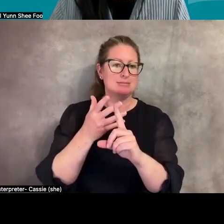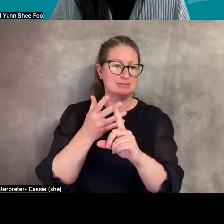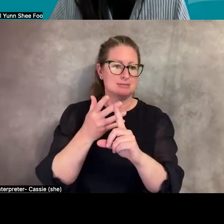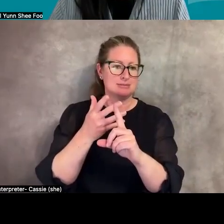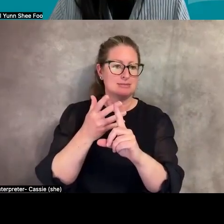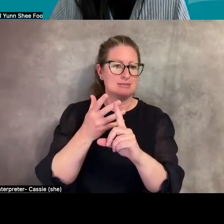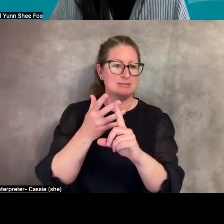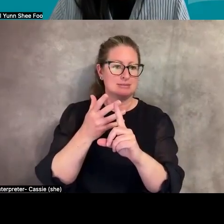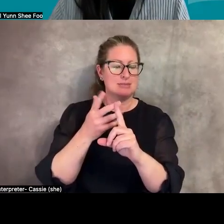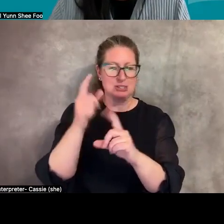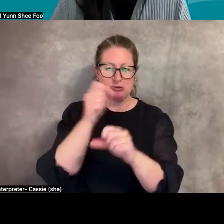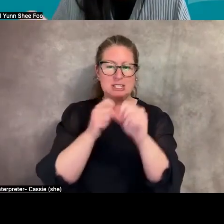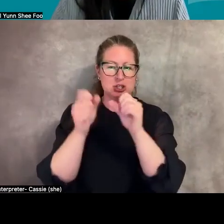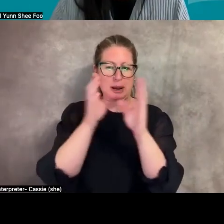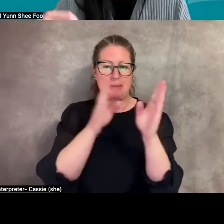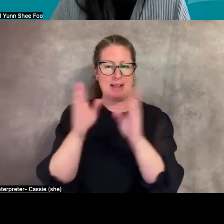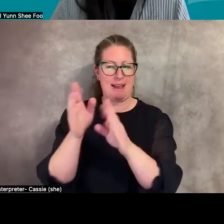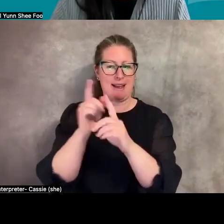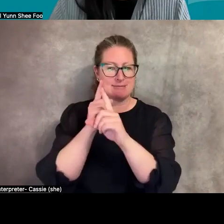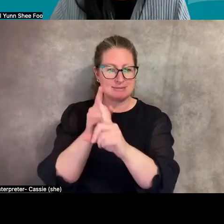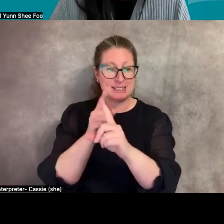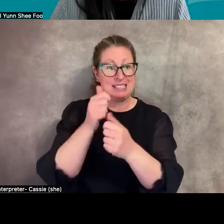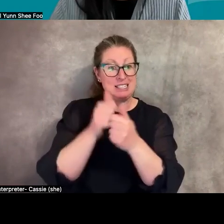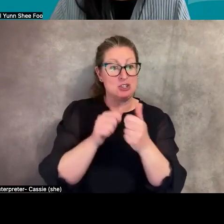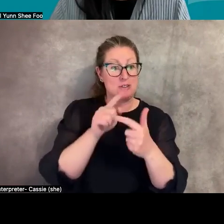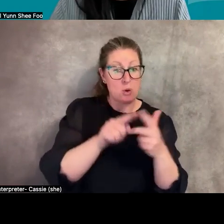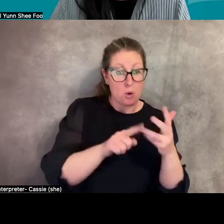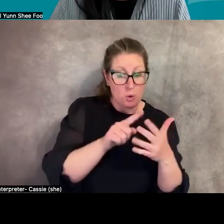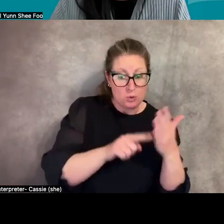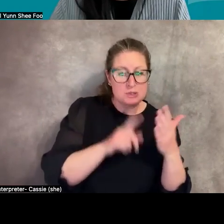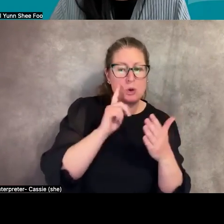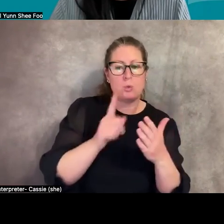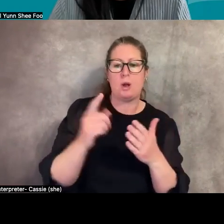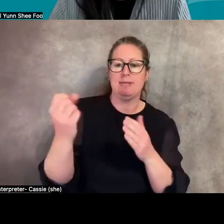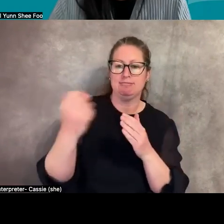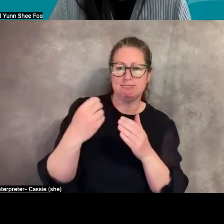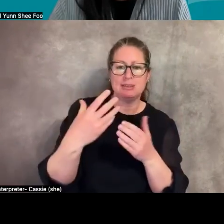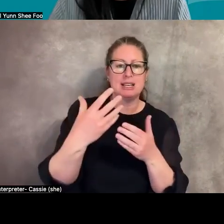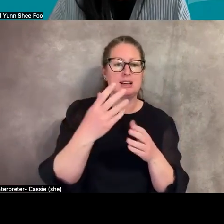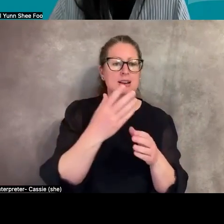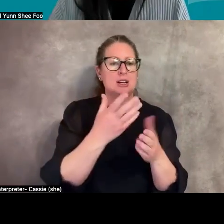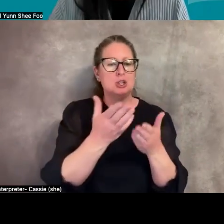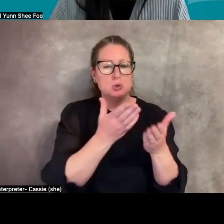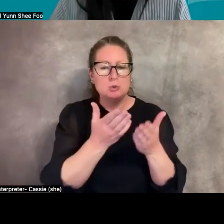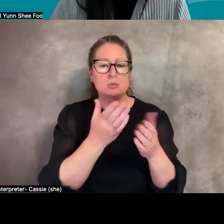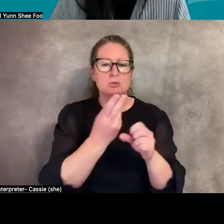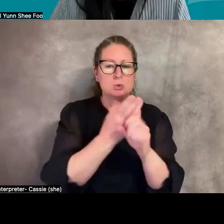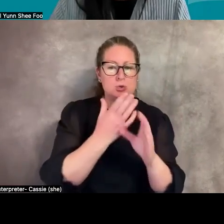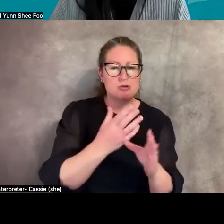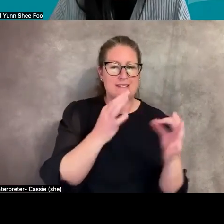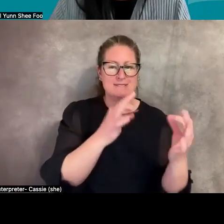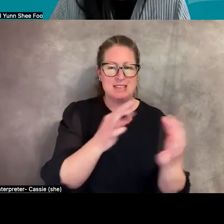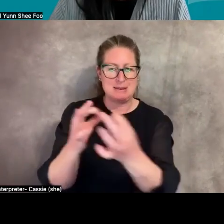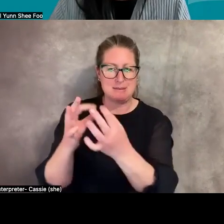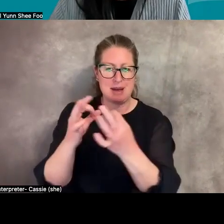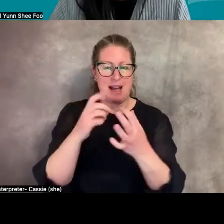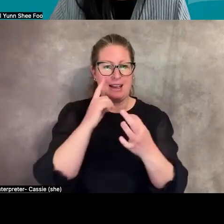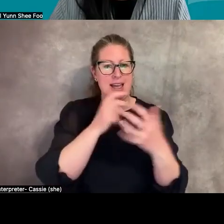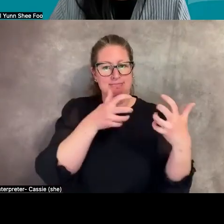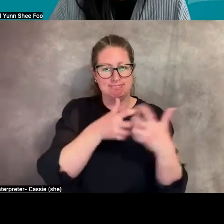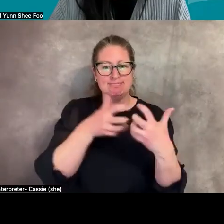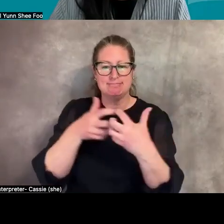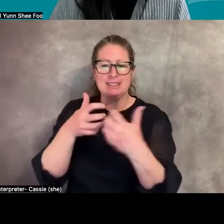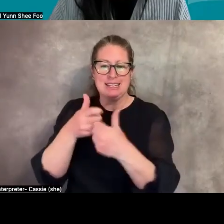strategic plan, and each will be refined with service user feedback and tailored for what each clinic needs